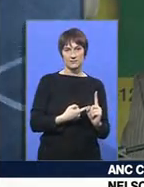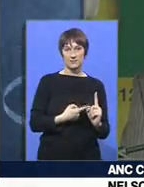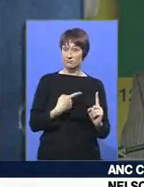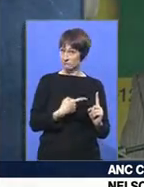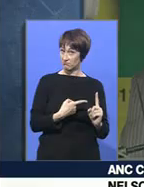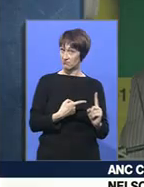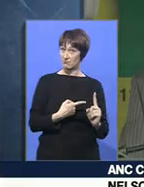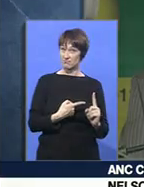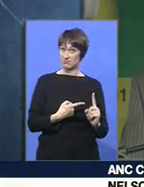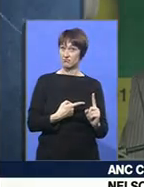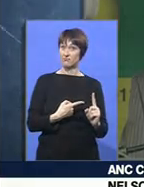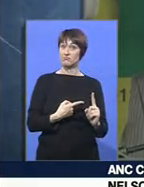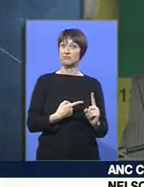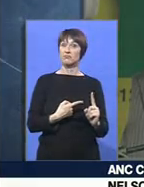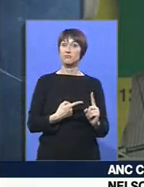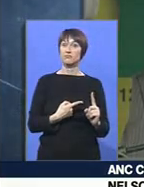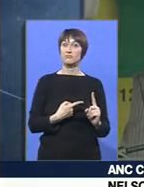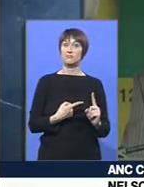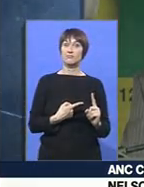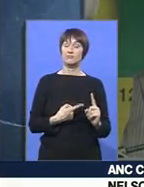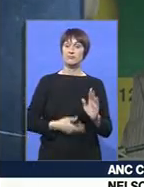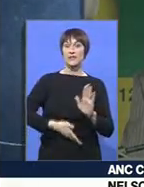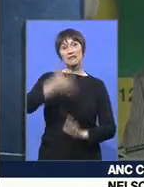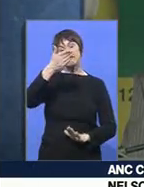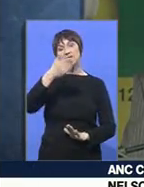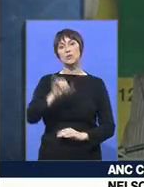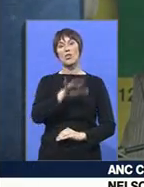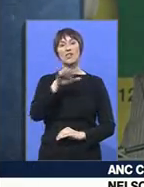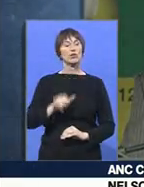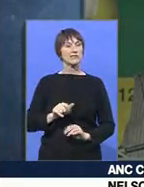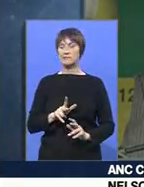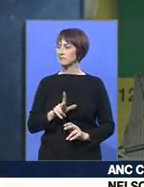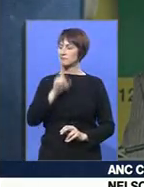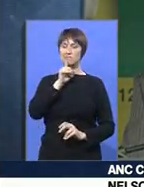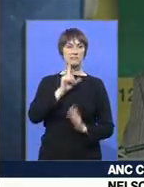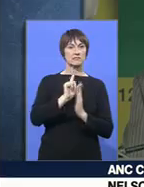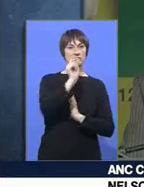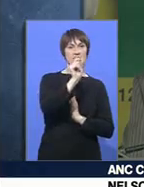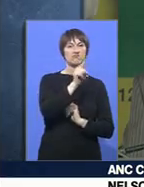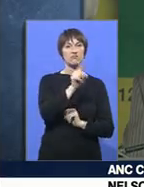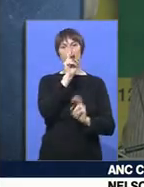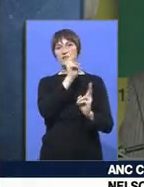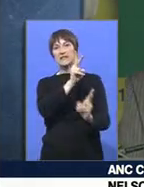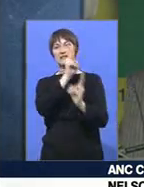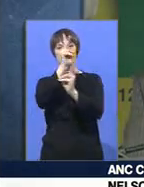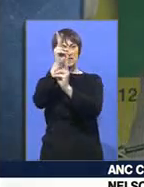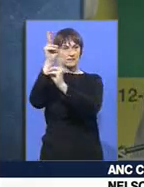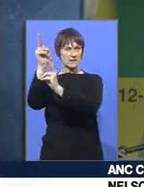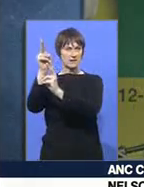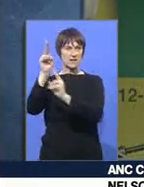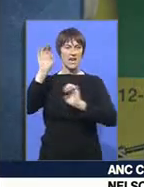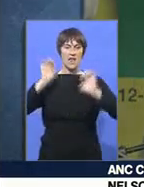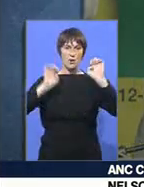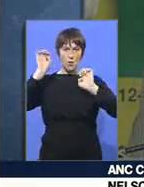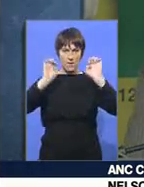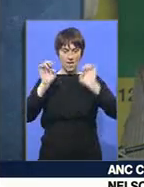country illegally and visited Ethiopia and Algeria. He received